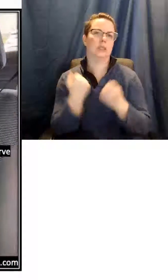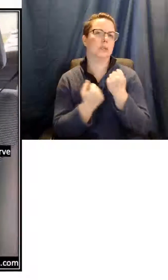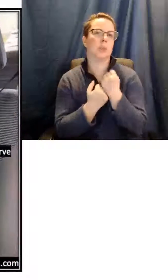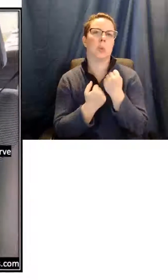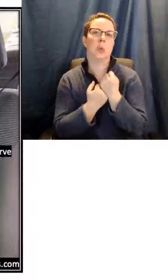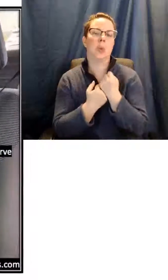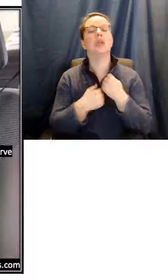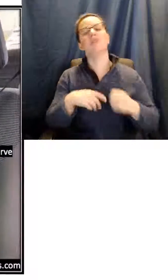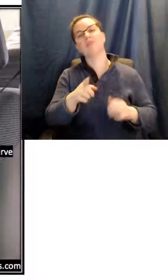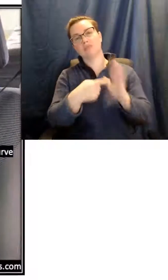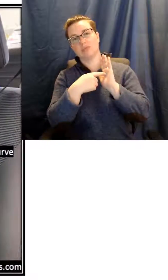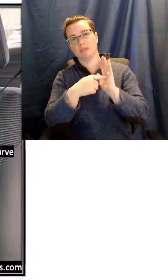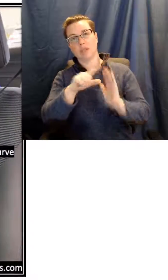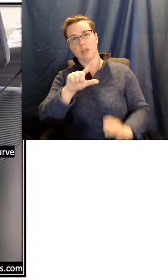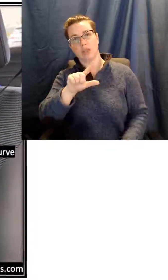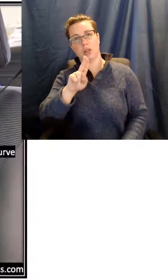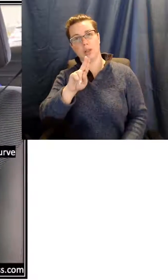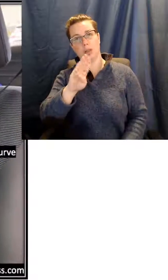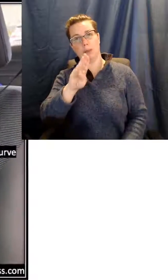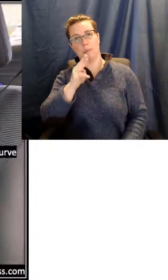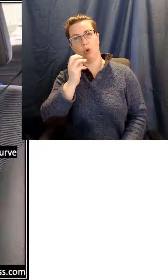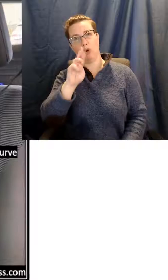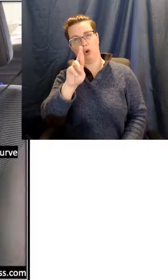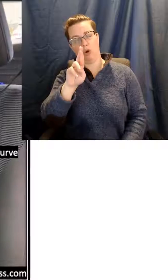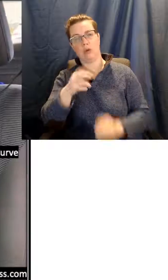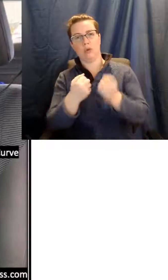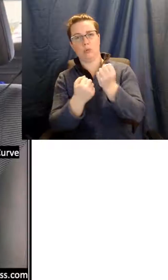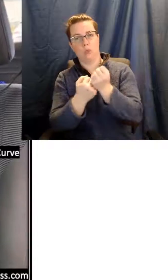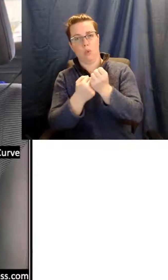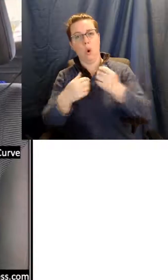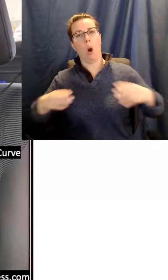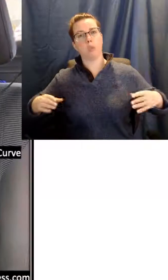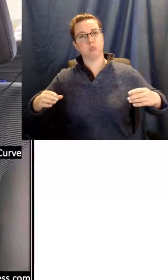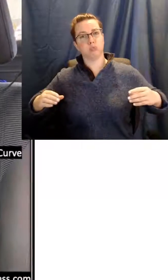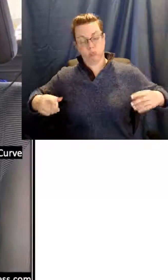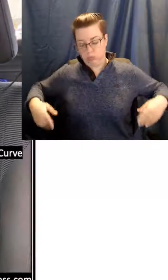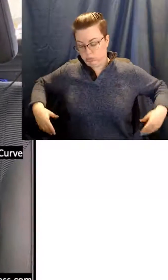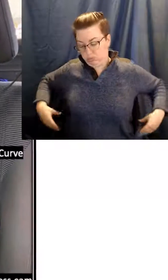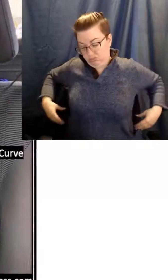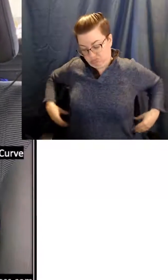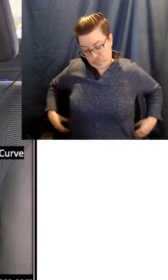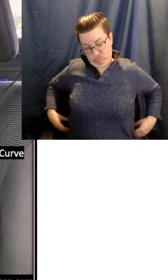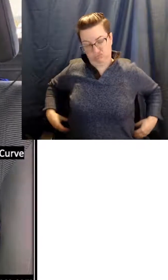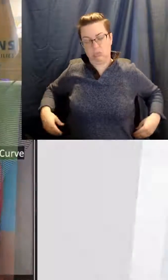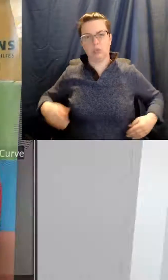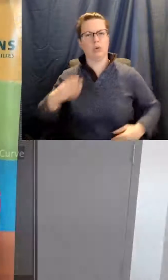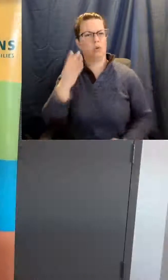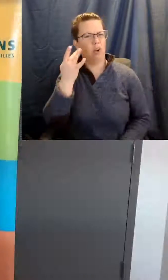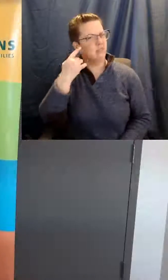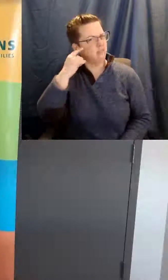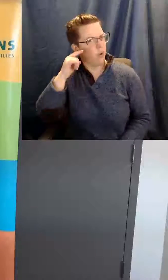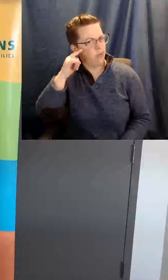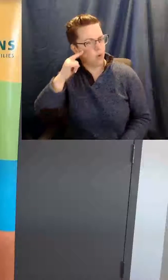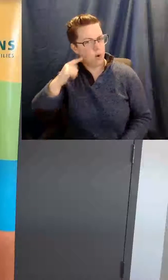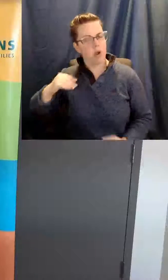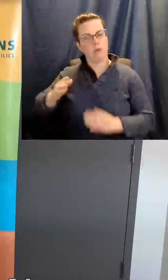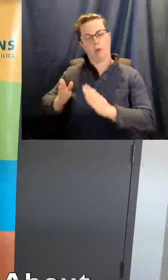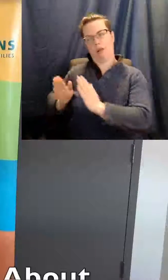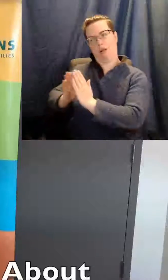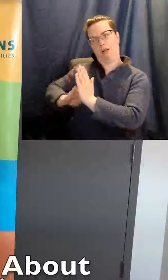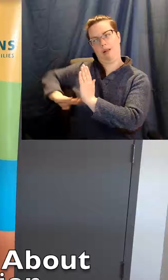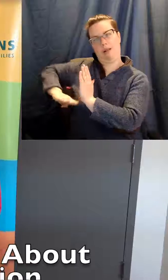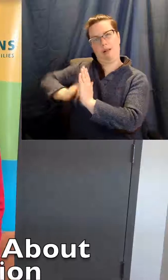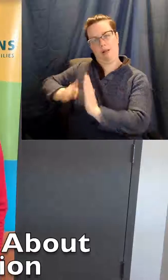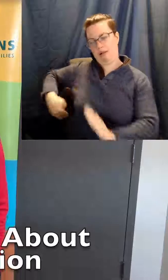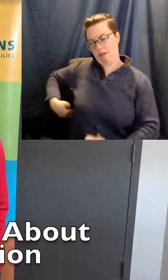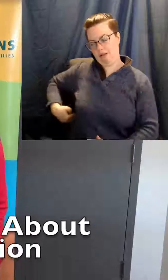example, that lumbar support is pushing on that curve of your lower back and helping to support it. So we have 3 ideas